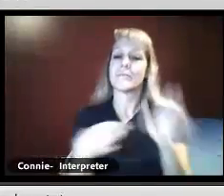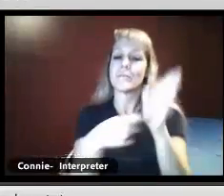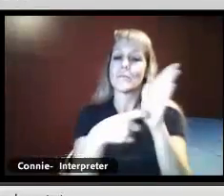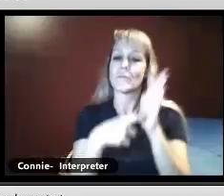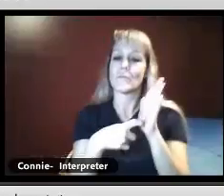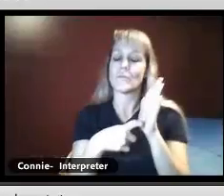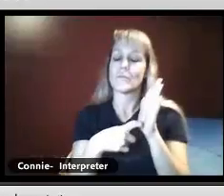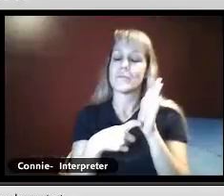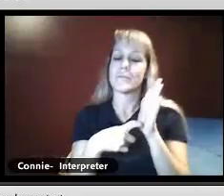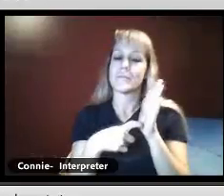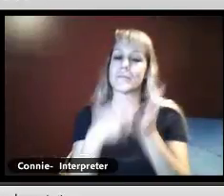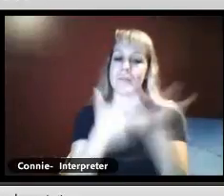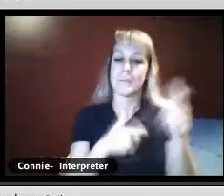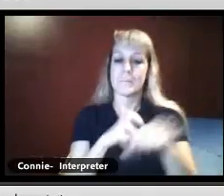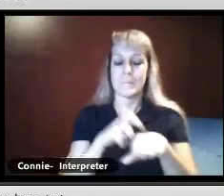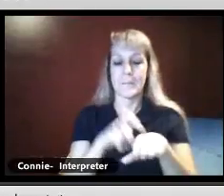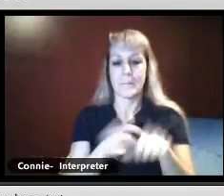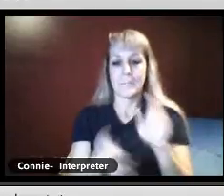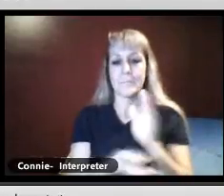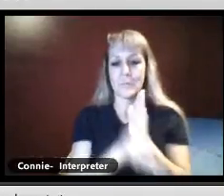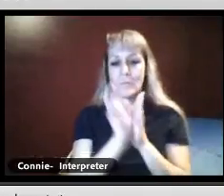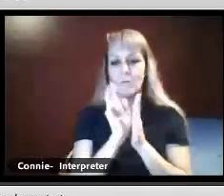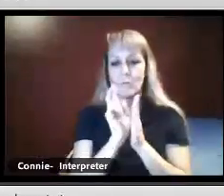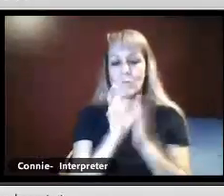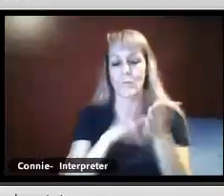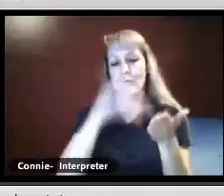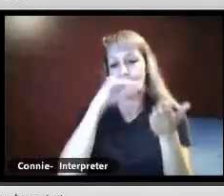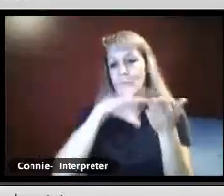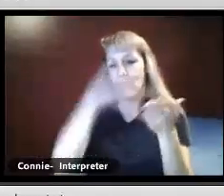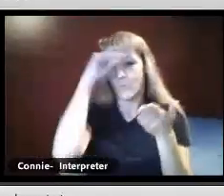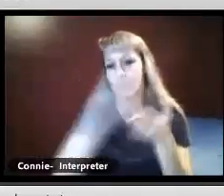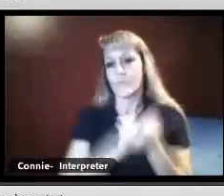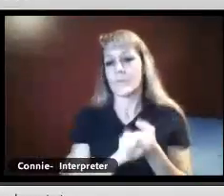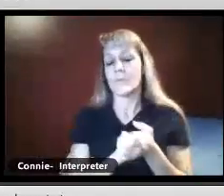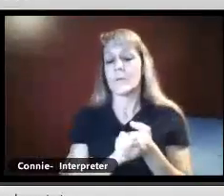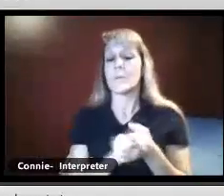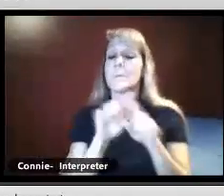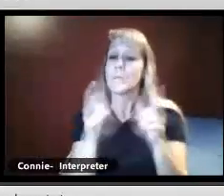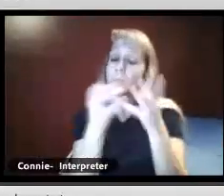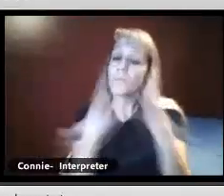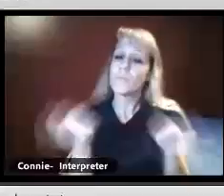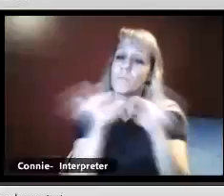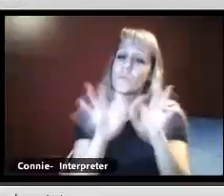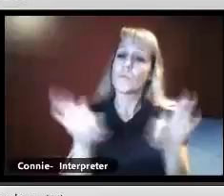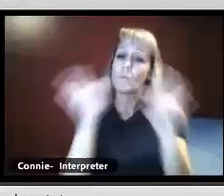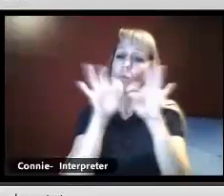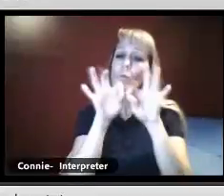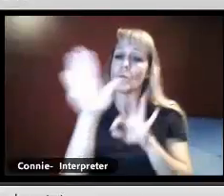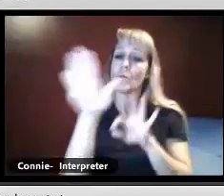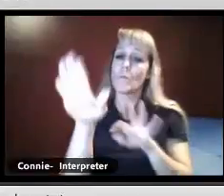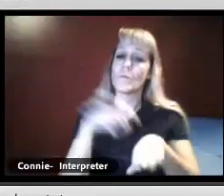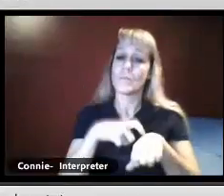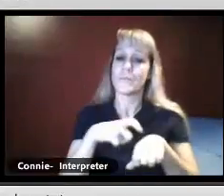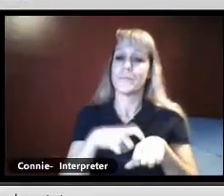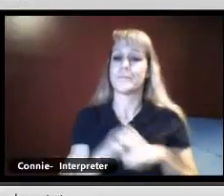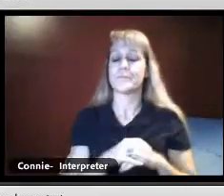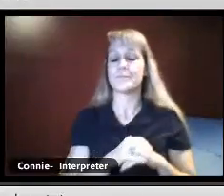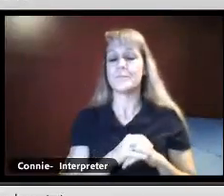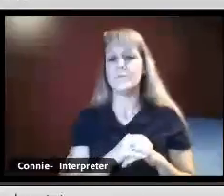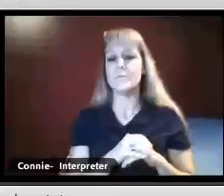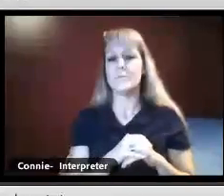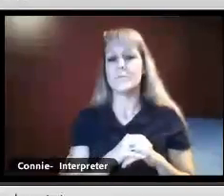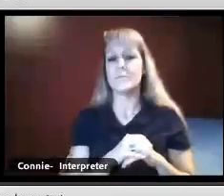of time to review, but is well worth your effort. And it's a very, yet again,